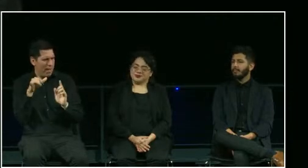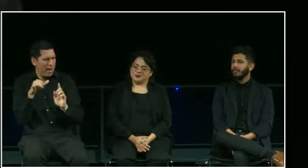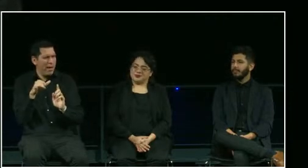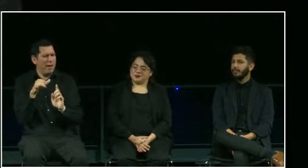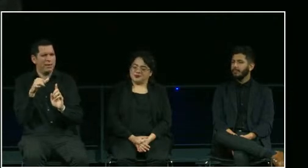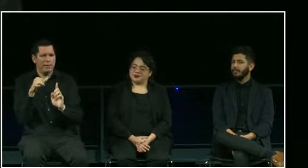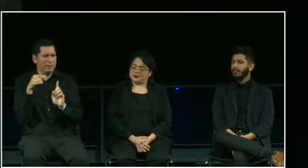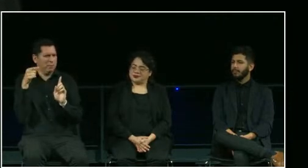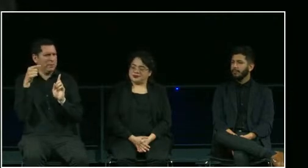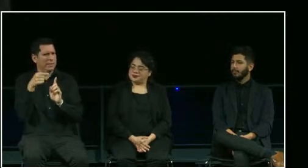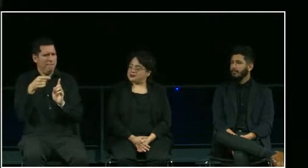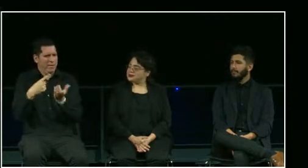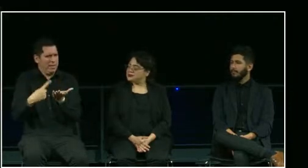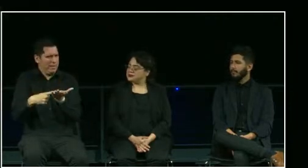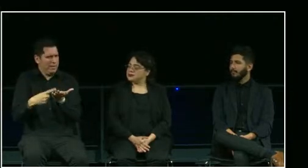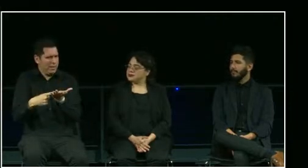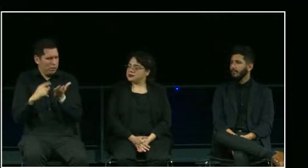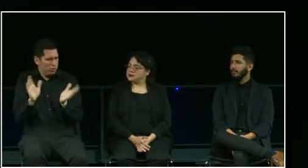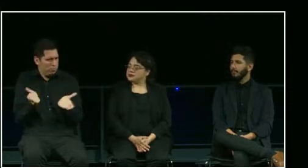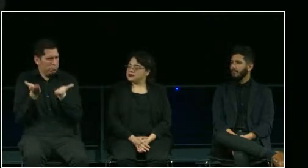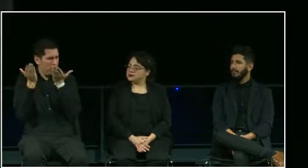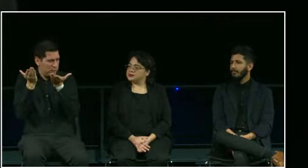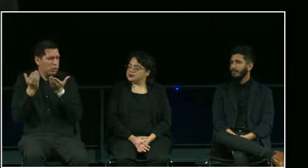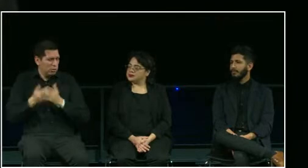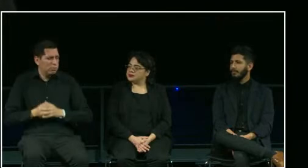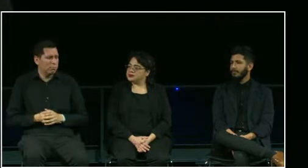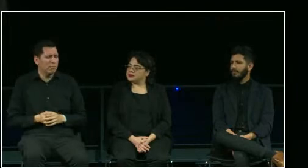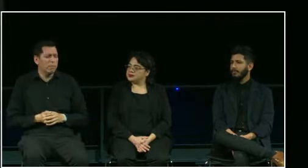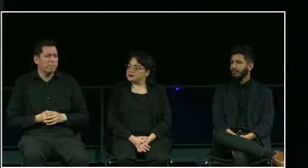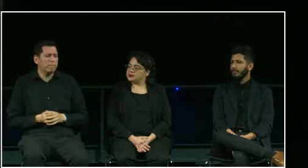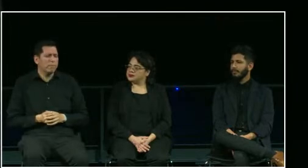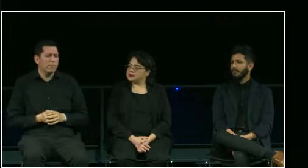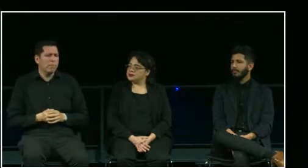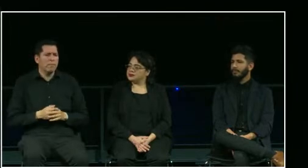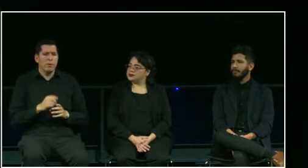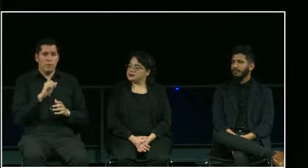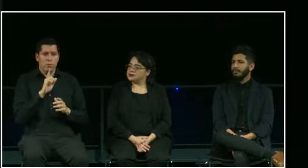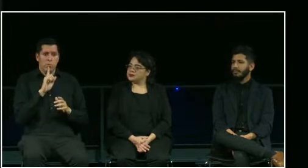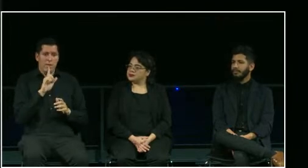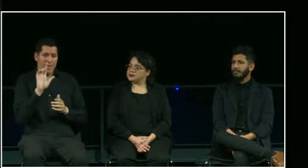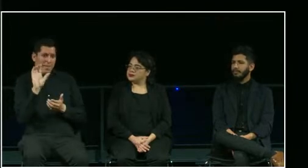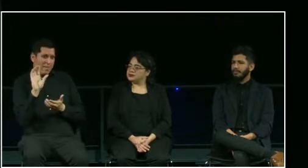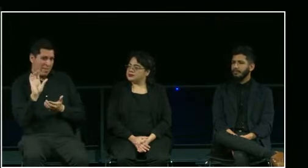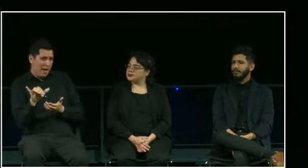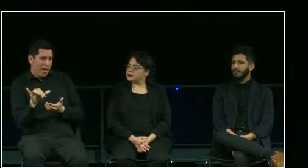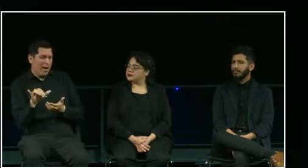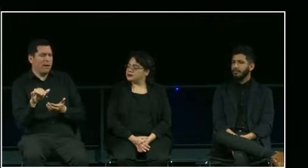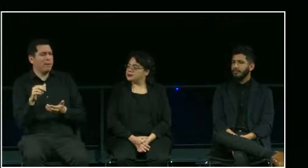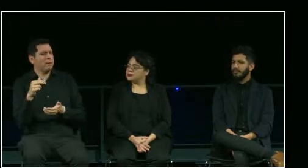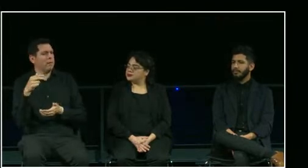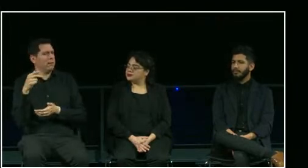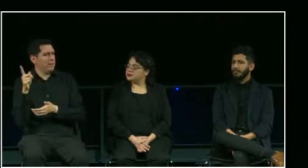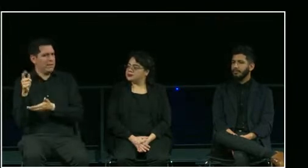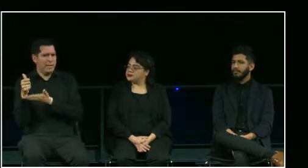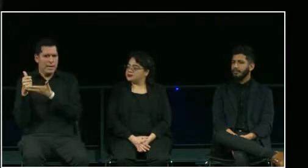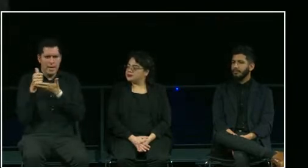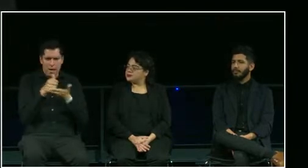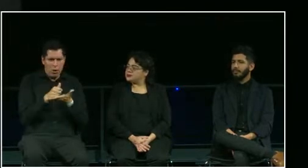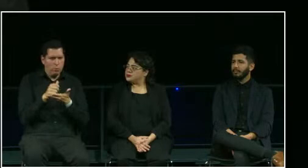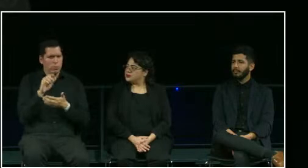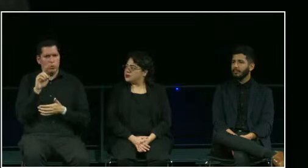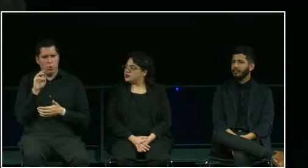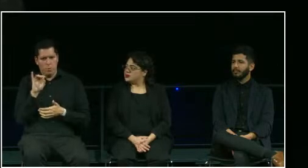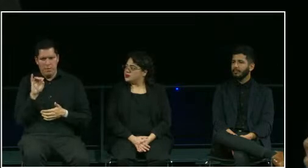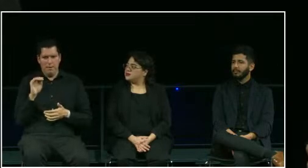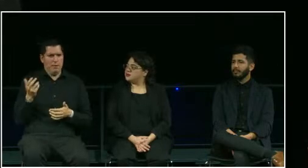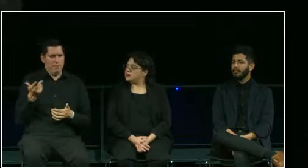kind of argument for it, really. And I think, you know, in doing so, he really helped Domee, certainly,